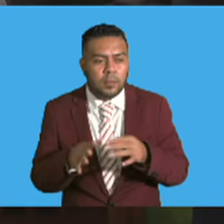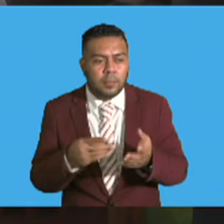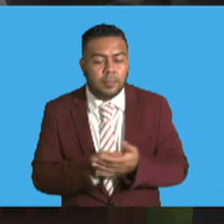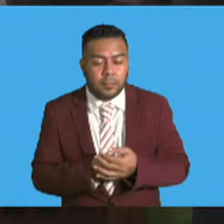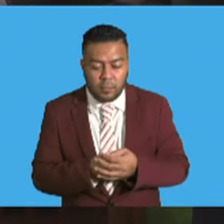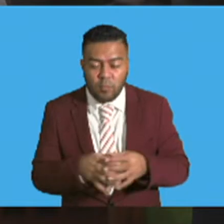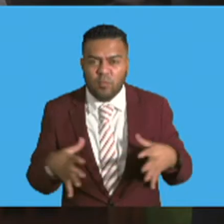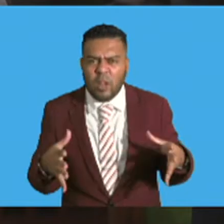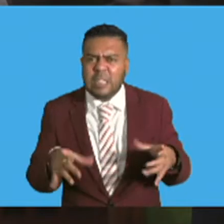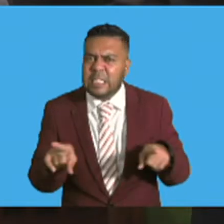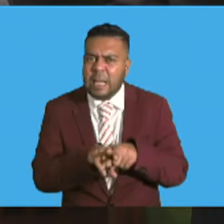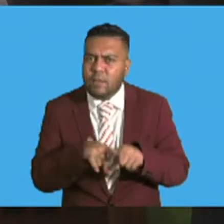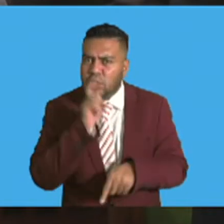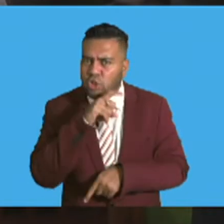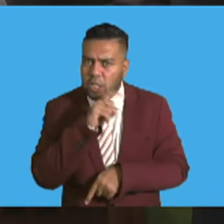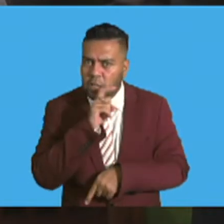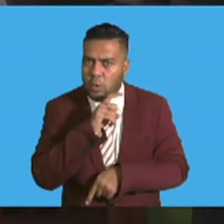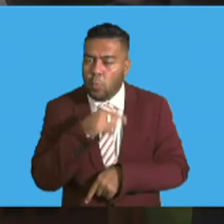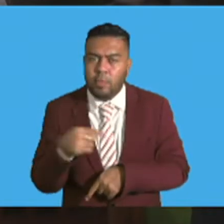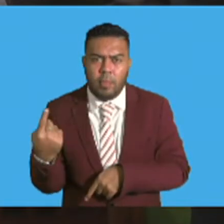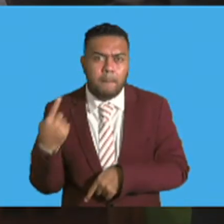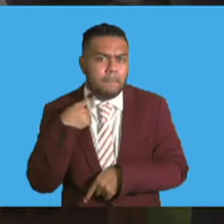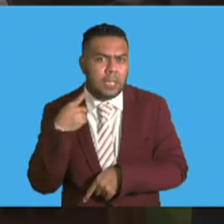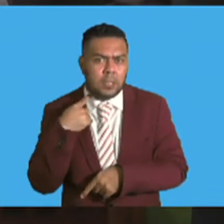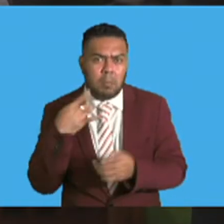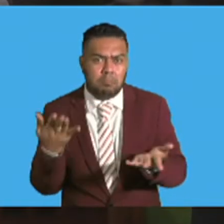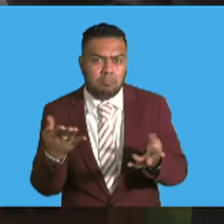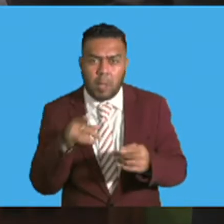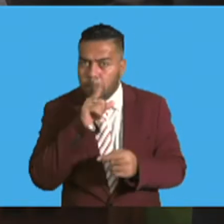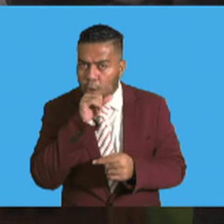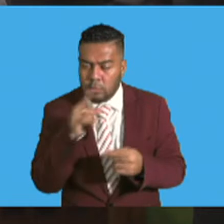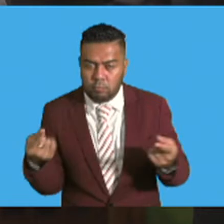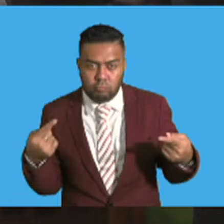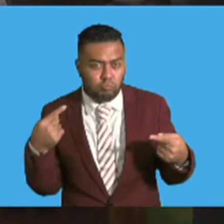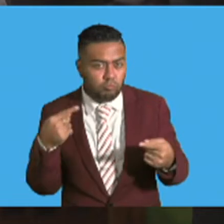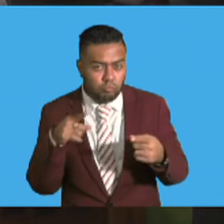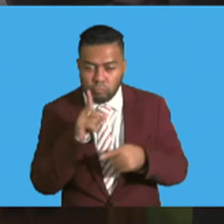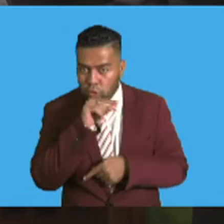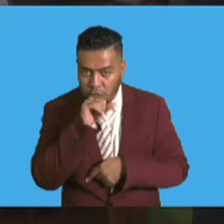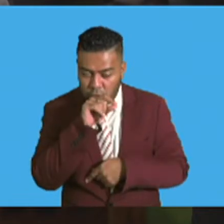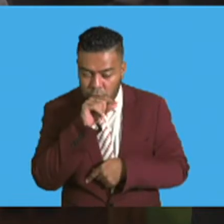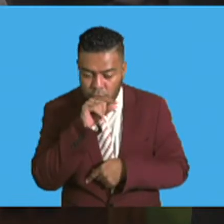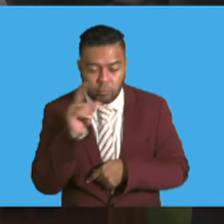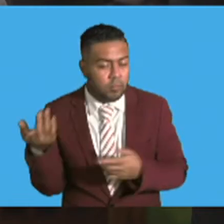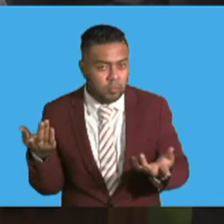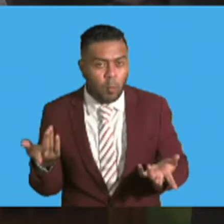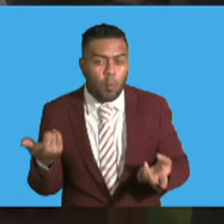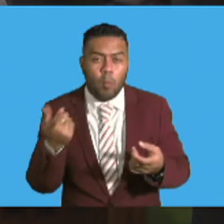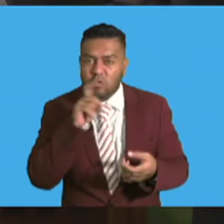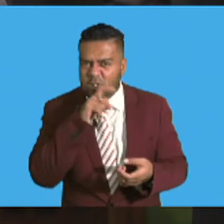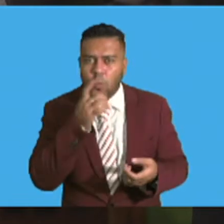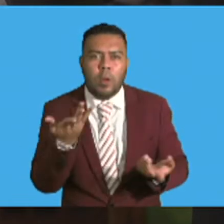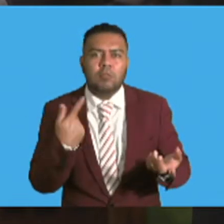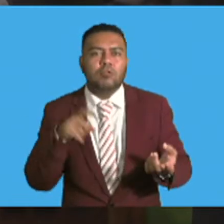free-range chicken with the meat-bed chicken to gain feed efficiency as well as develop hardy